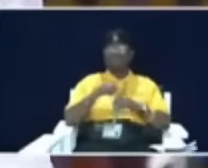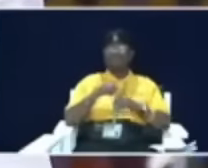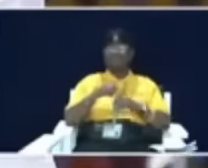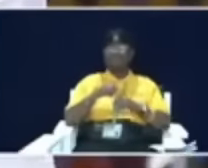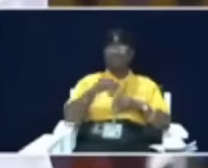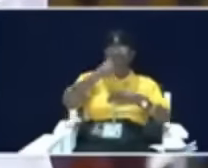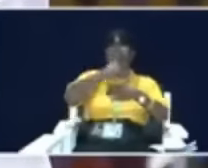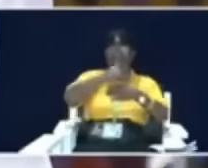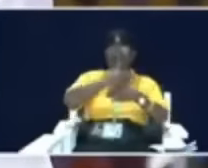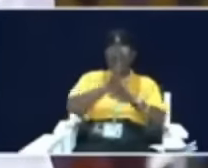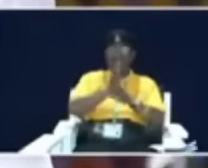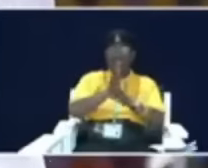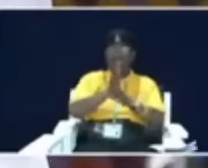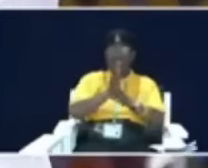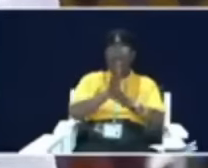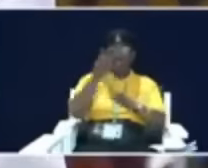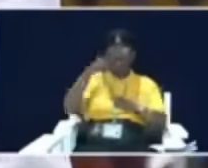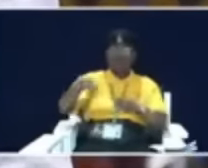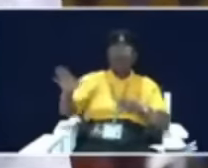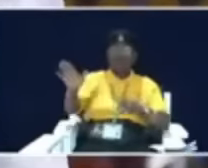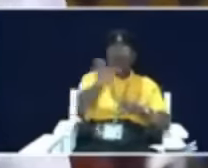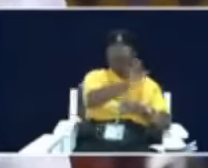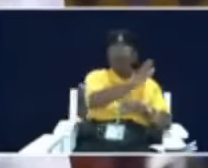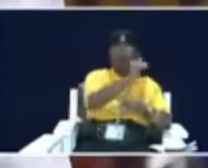create for yourself.